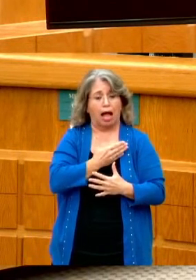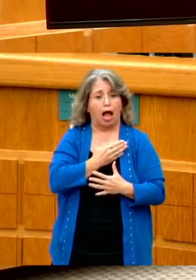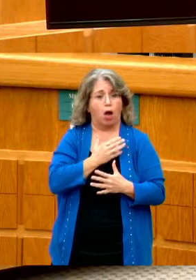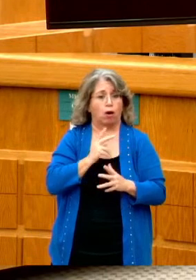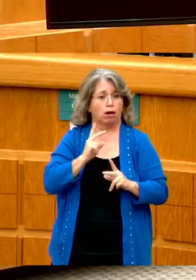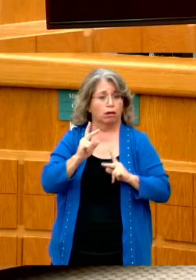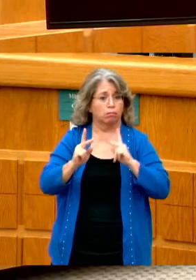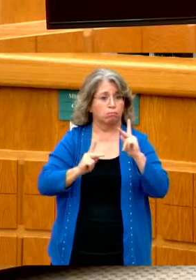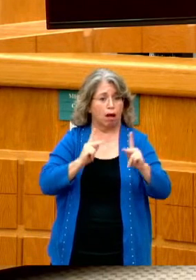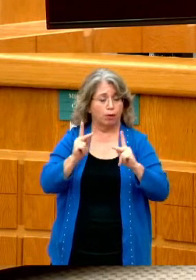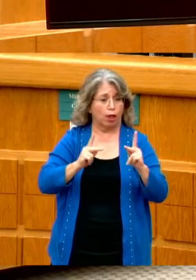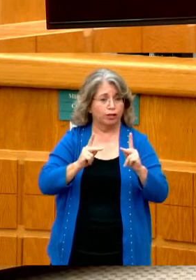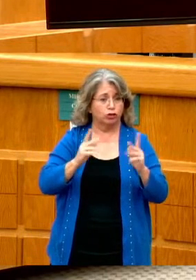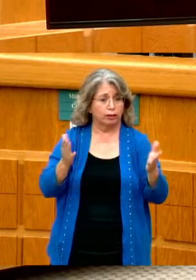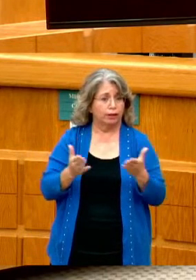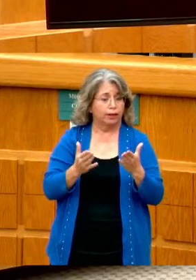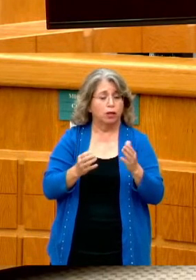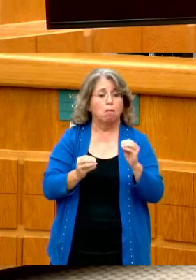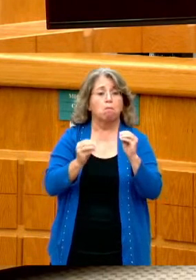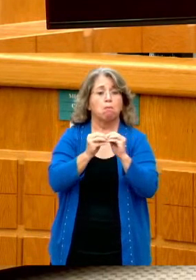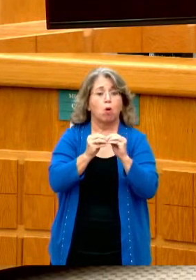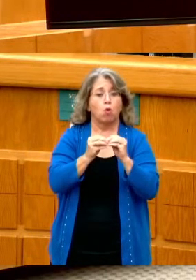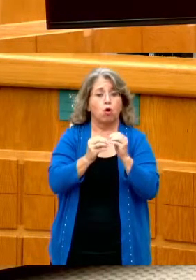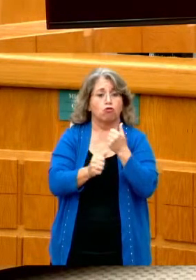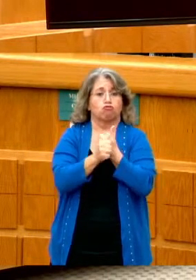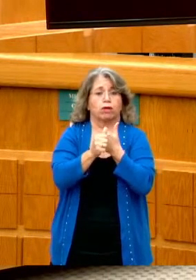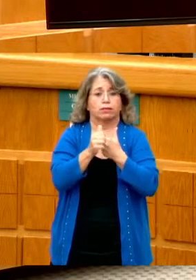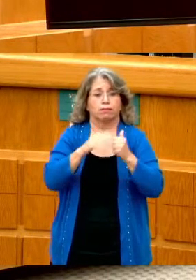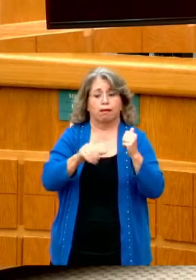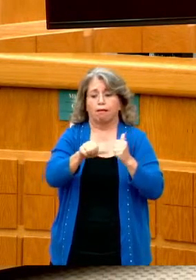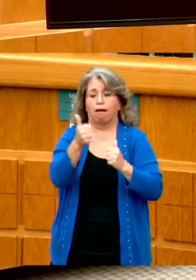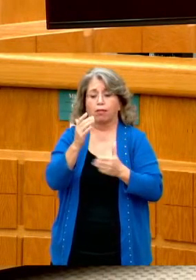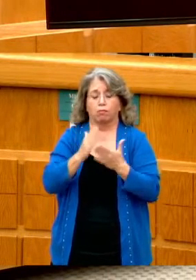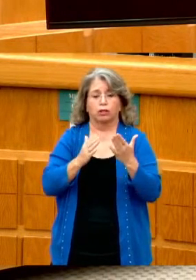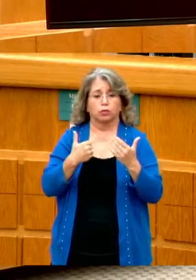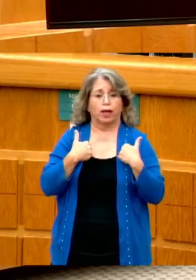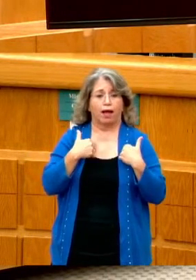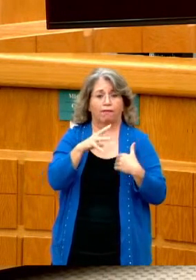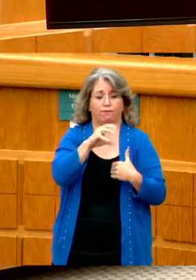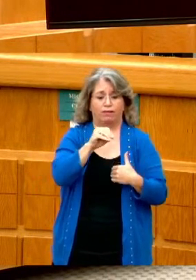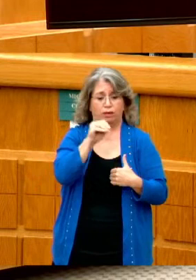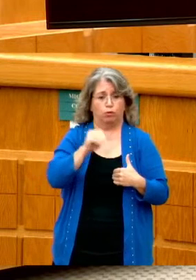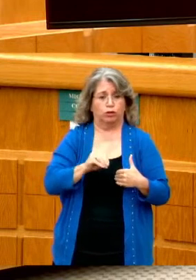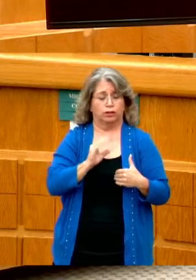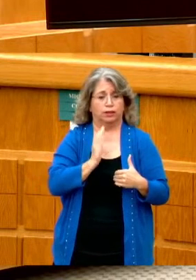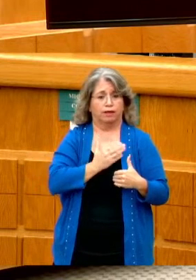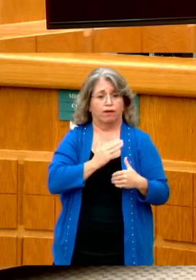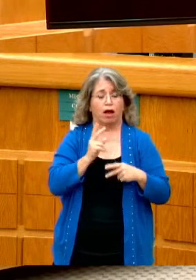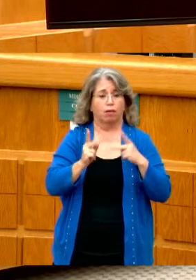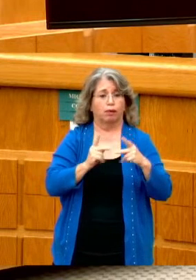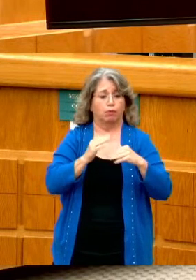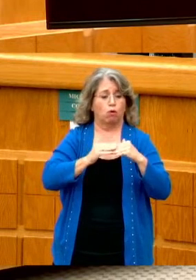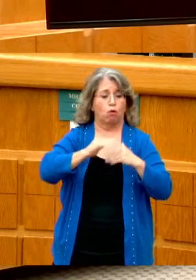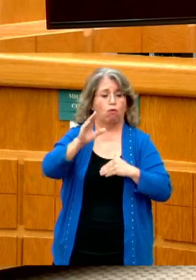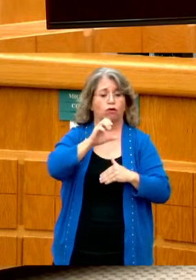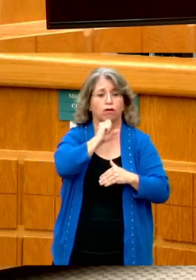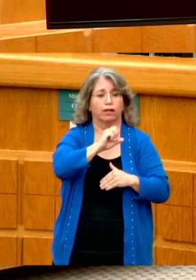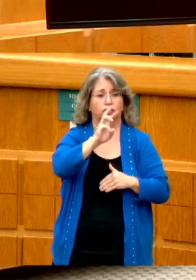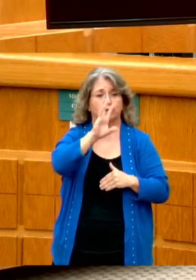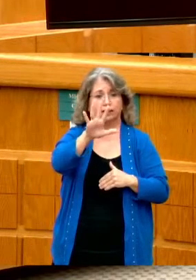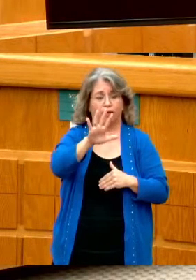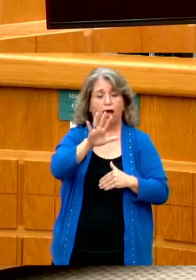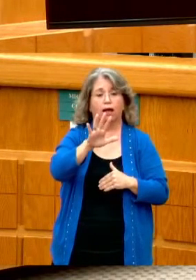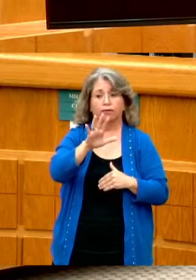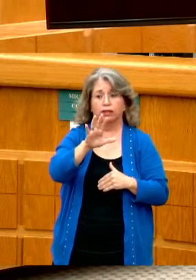many parts of the state. We have about 50% more people over the age of 65 than the Texas average. So Annette, as we pivot